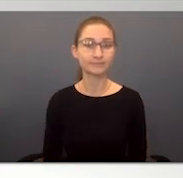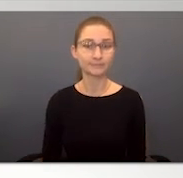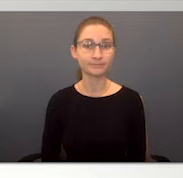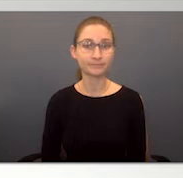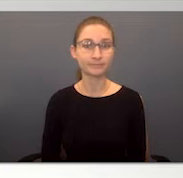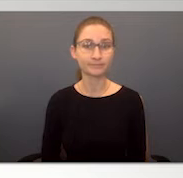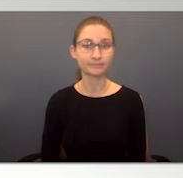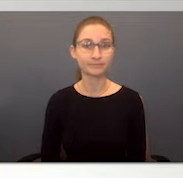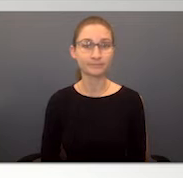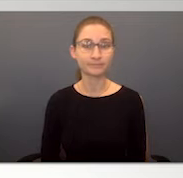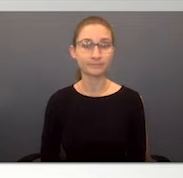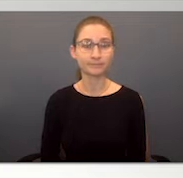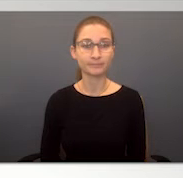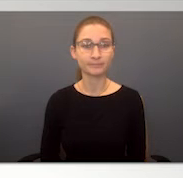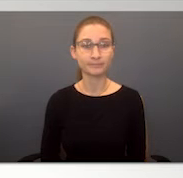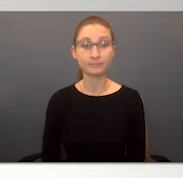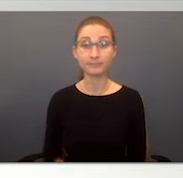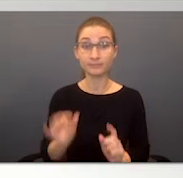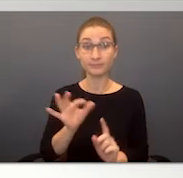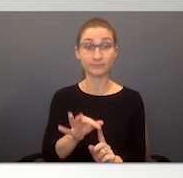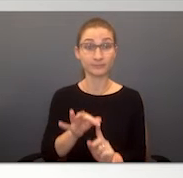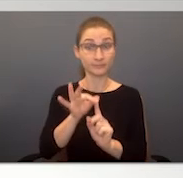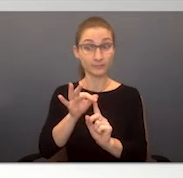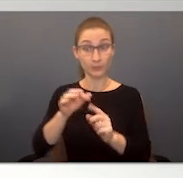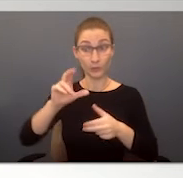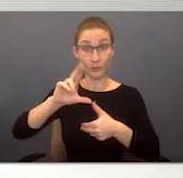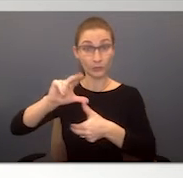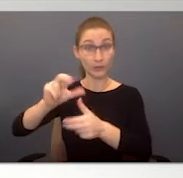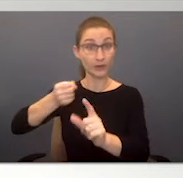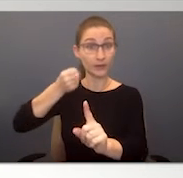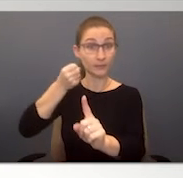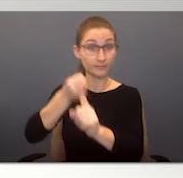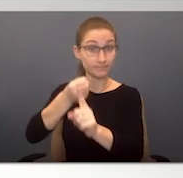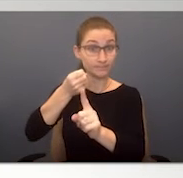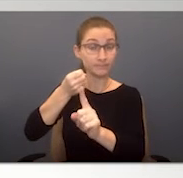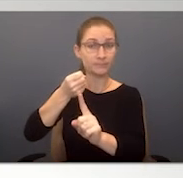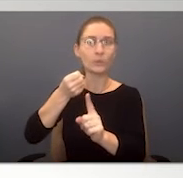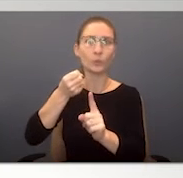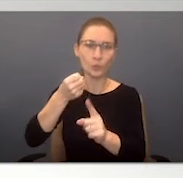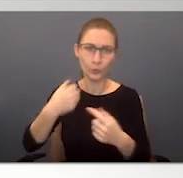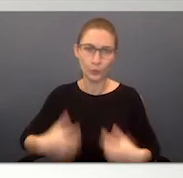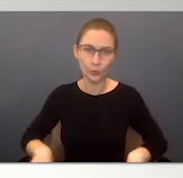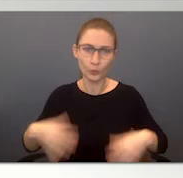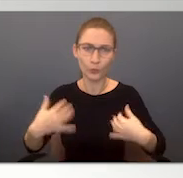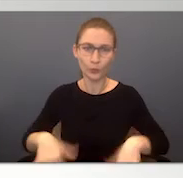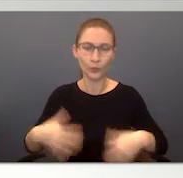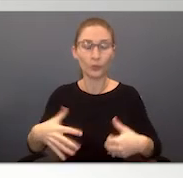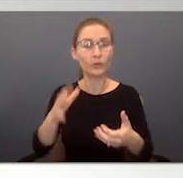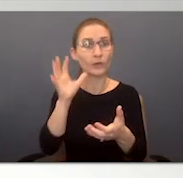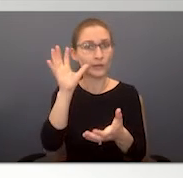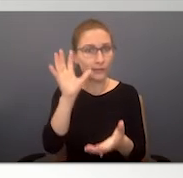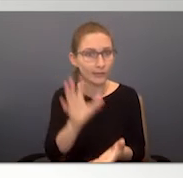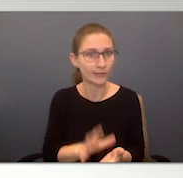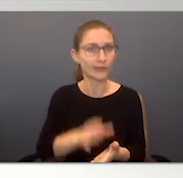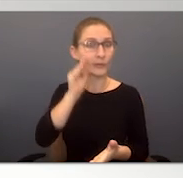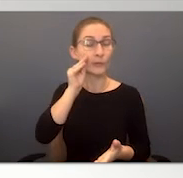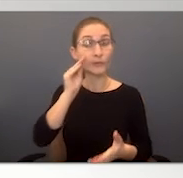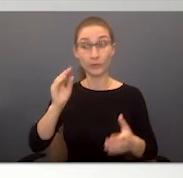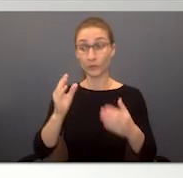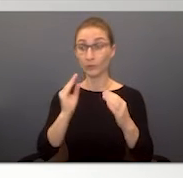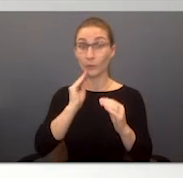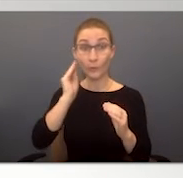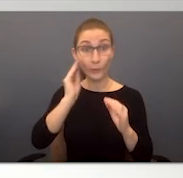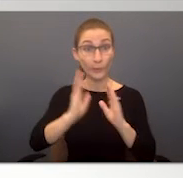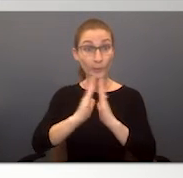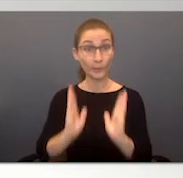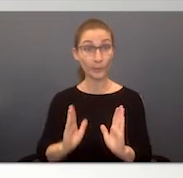your home actually fits what you need in order to live independently. Because as